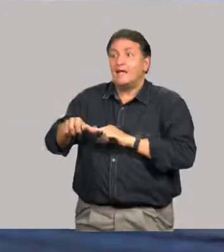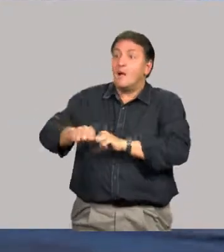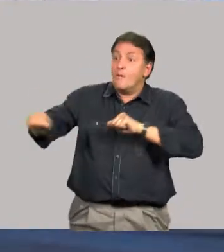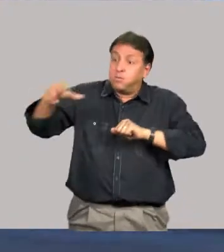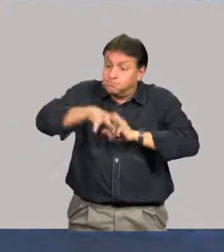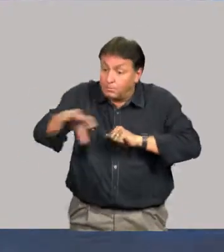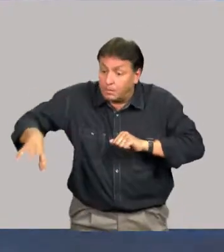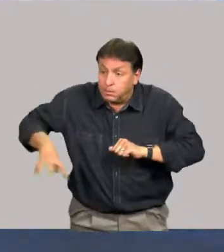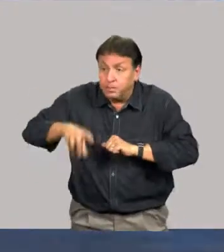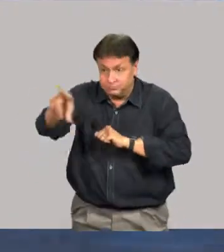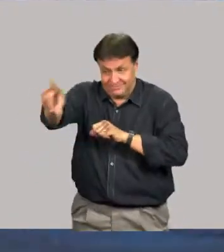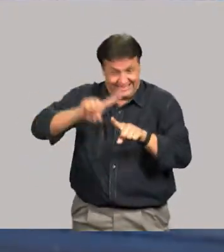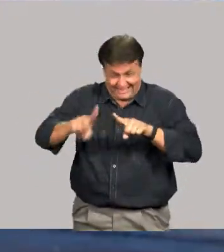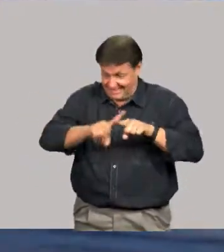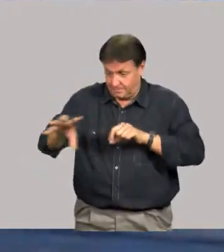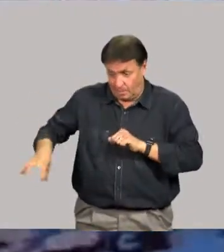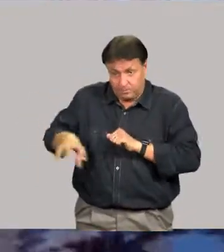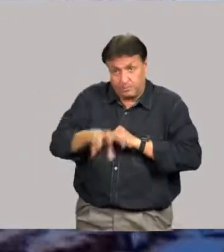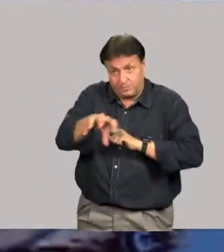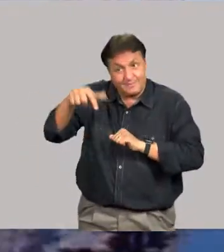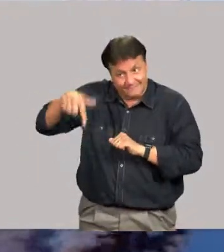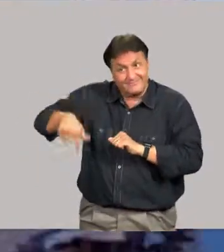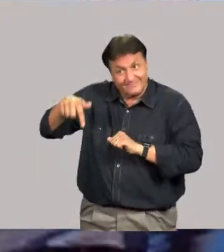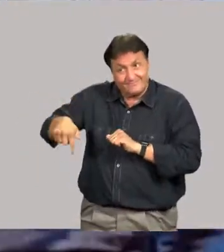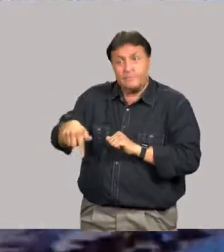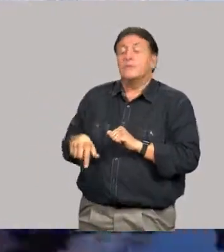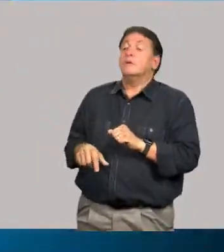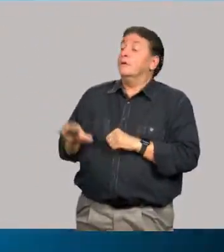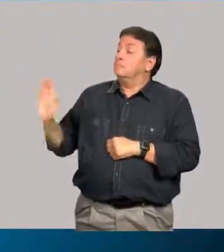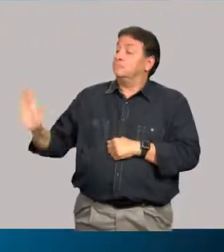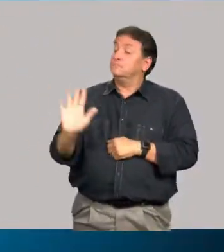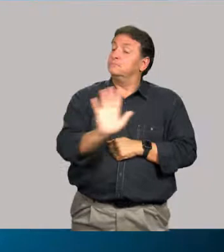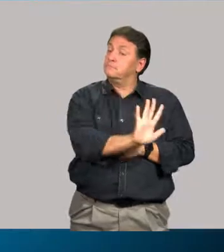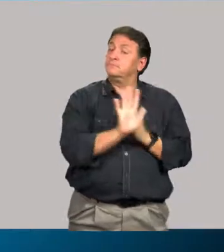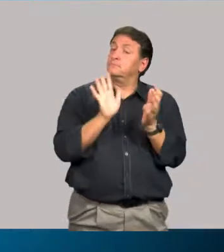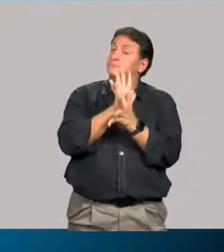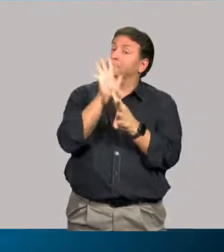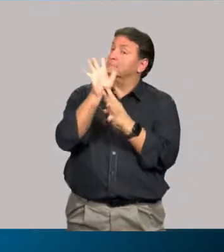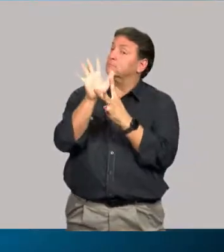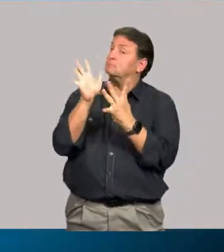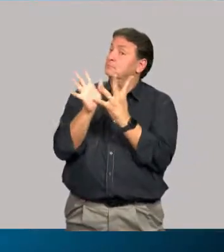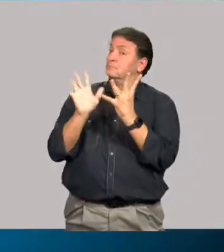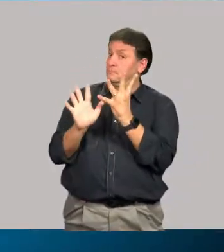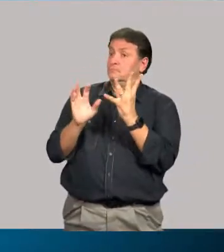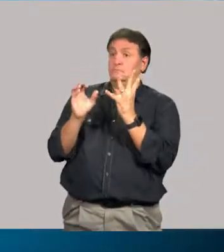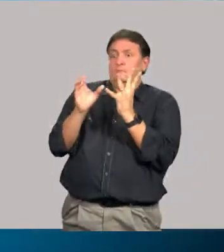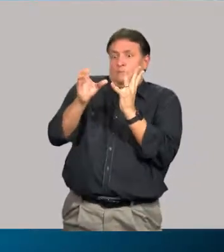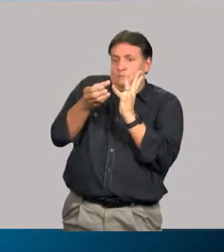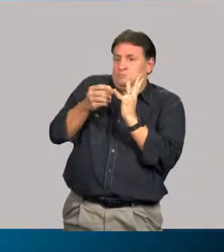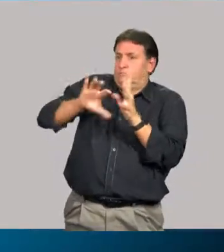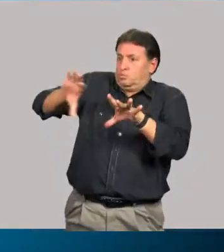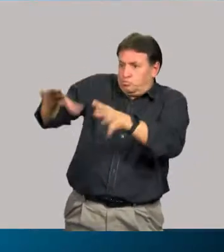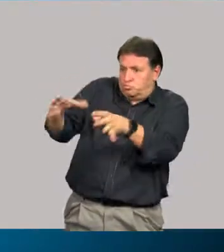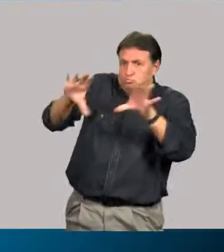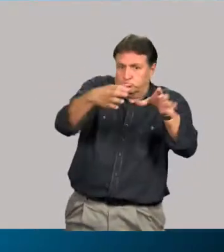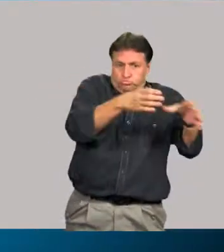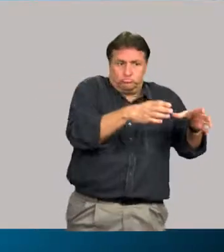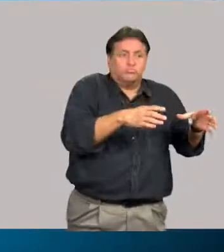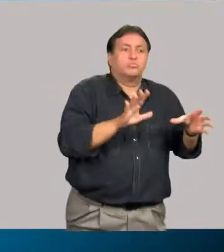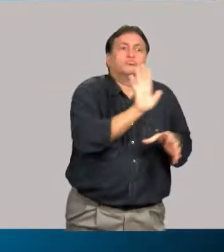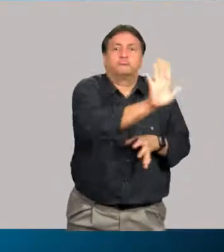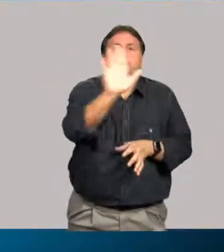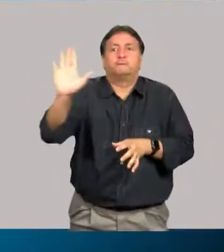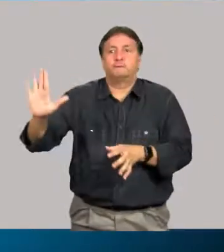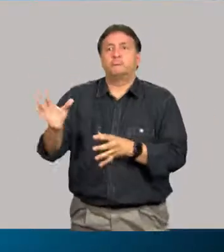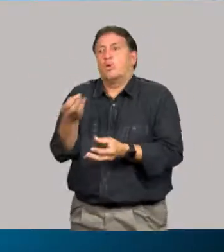zone. Most people will shelter in place. You and your loved ones should put together an emergency preparedness kit.